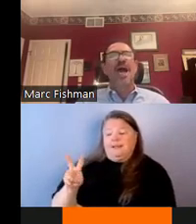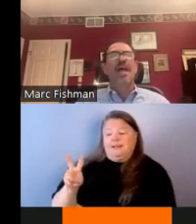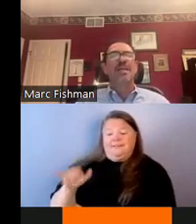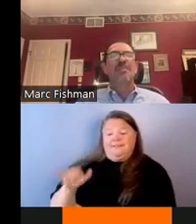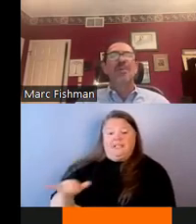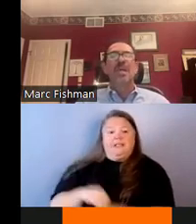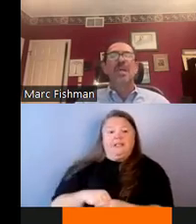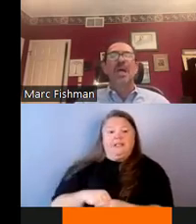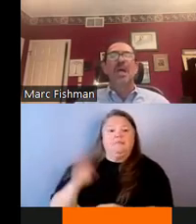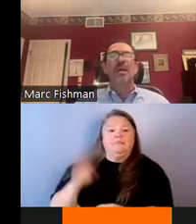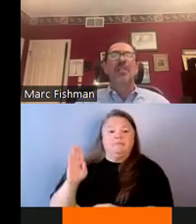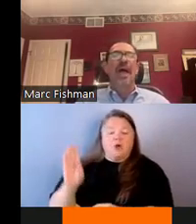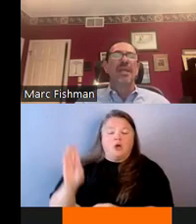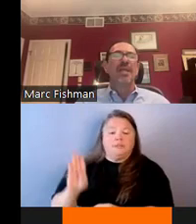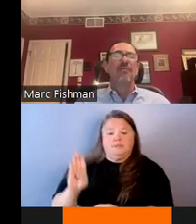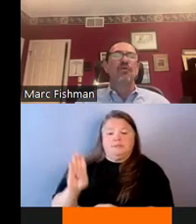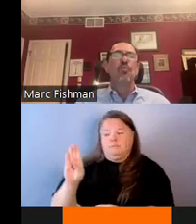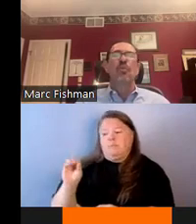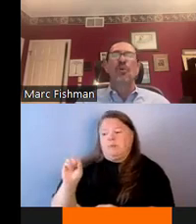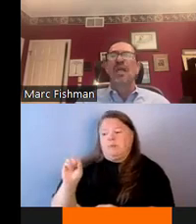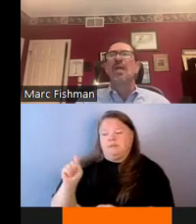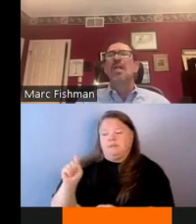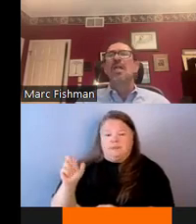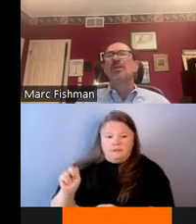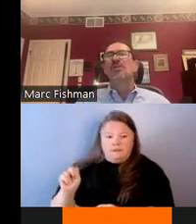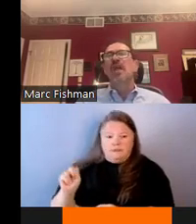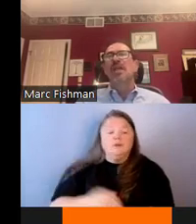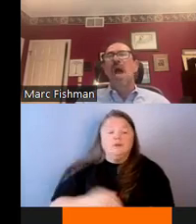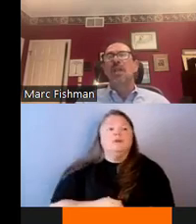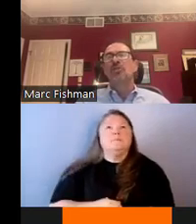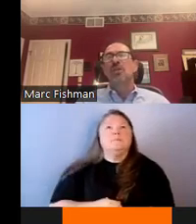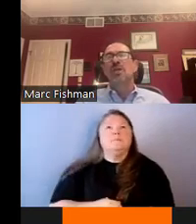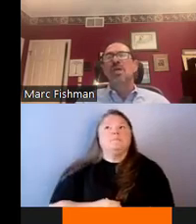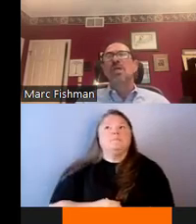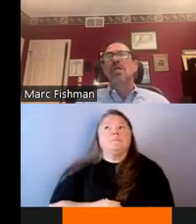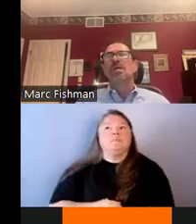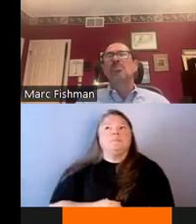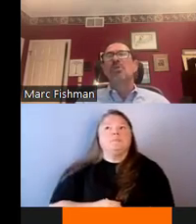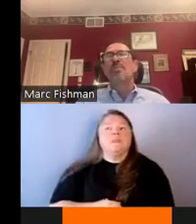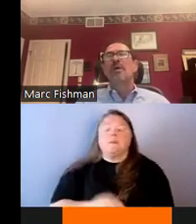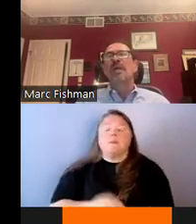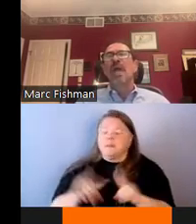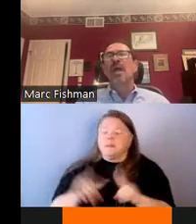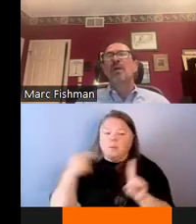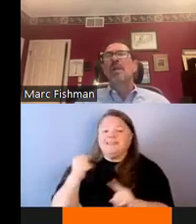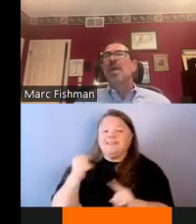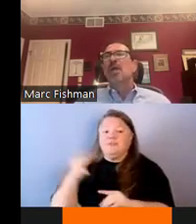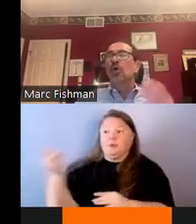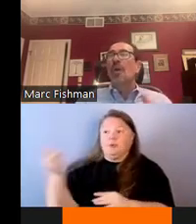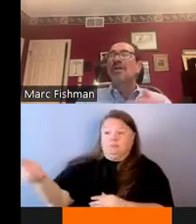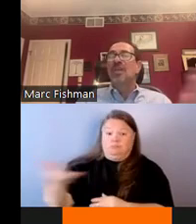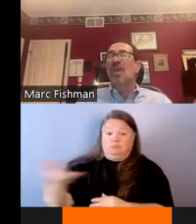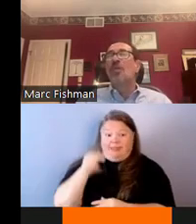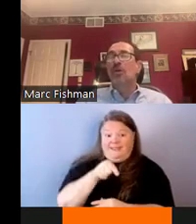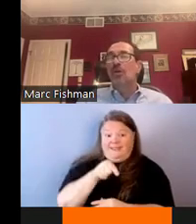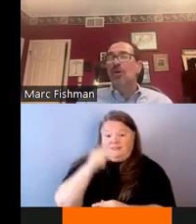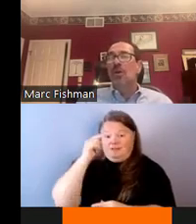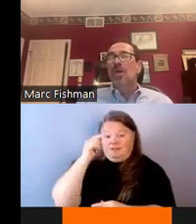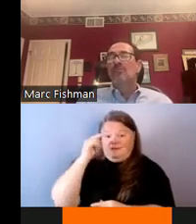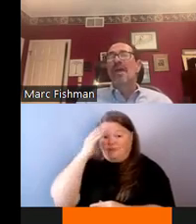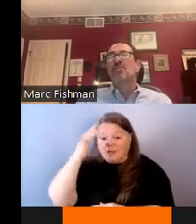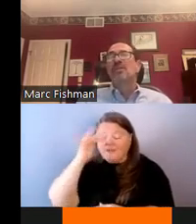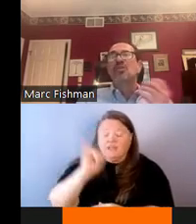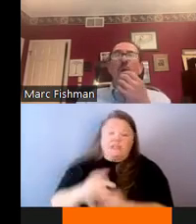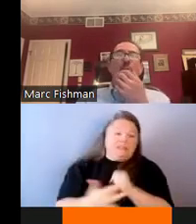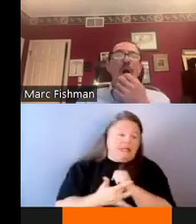elsewhere. And the idea being that if you bring this technology into primary care, it also has the